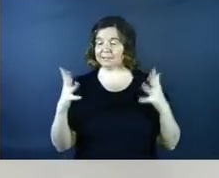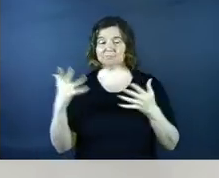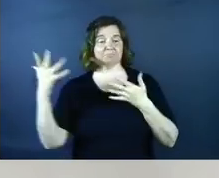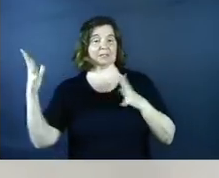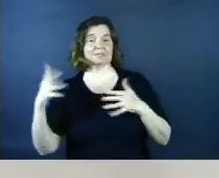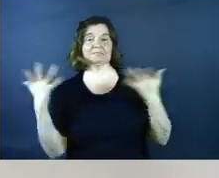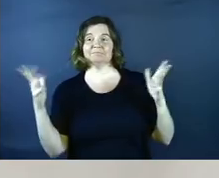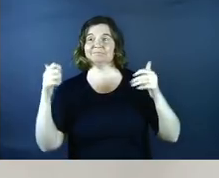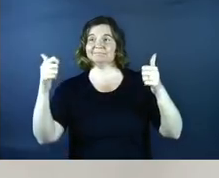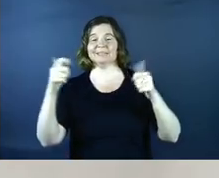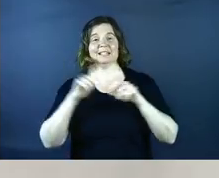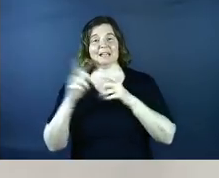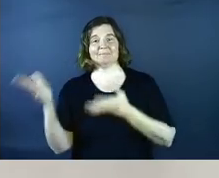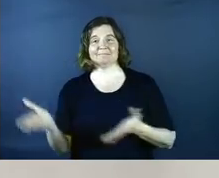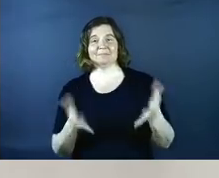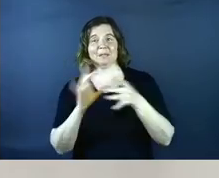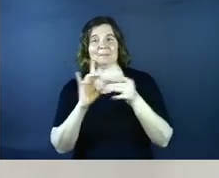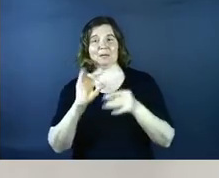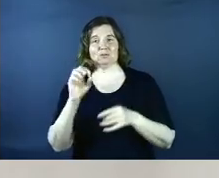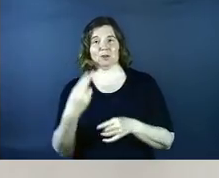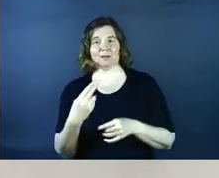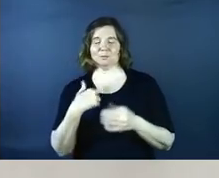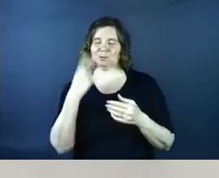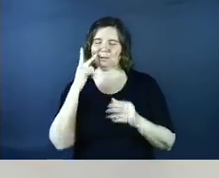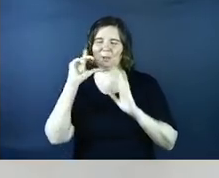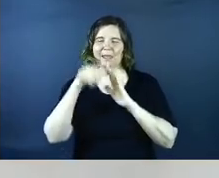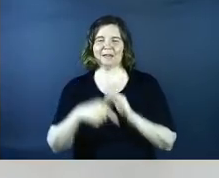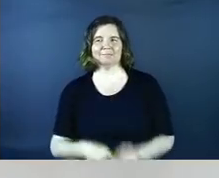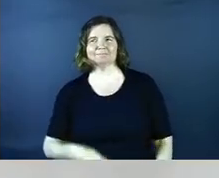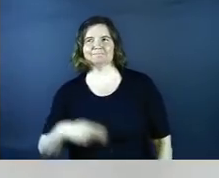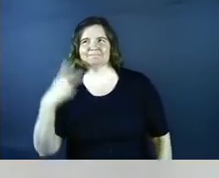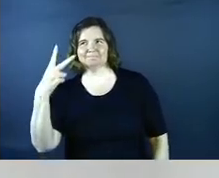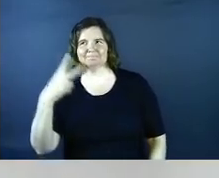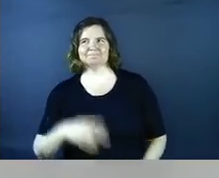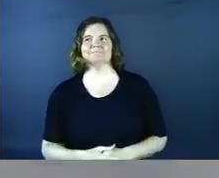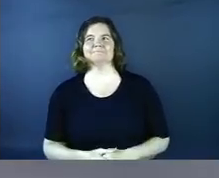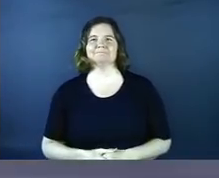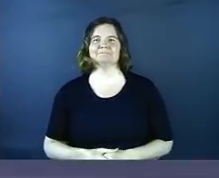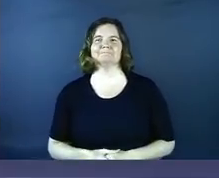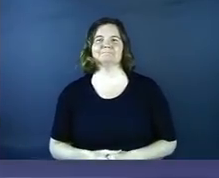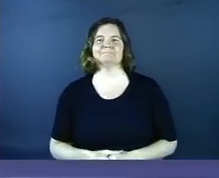We did it. So guys, it's time to jump into the message with Josh. We'll see you later. See ya.